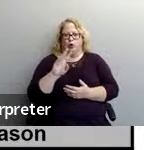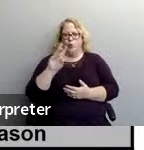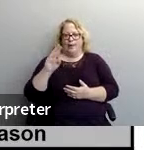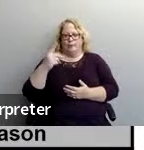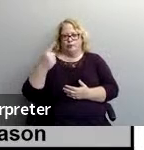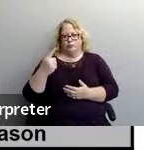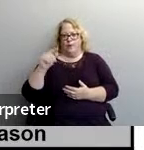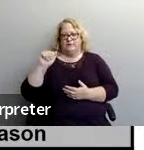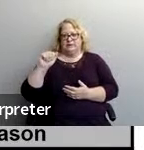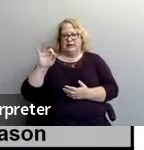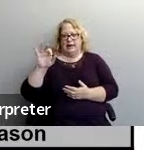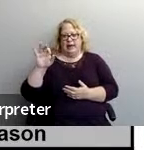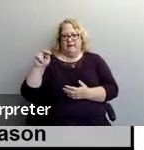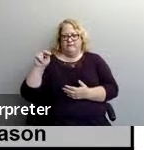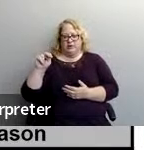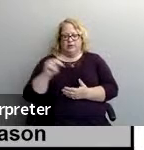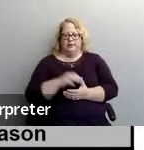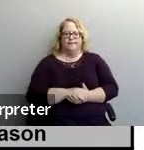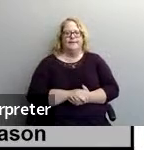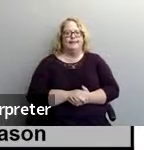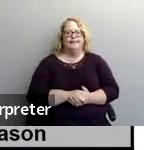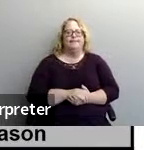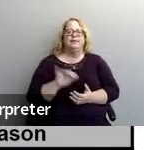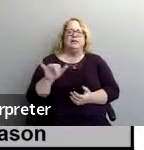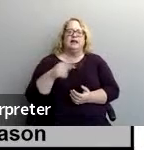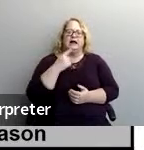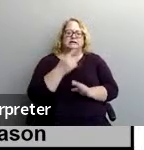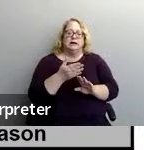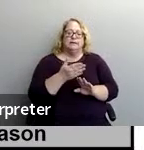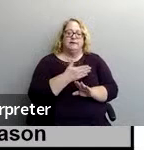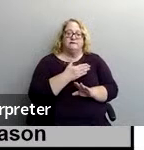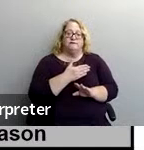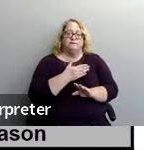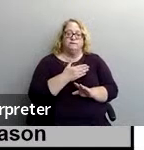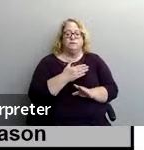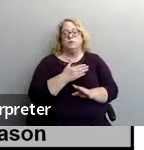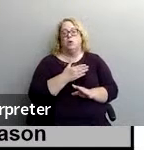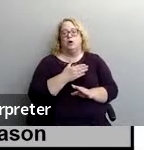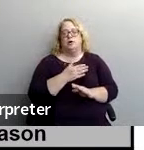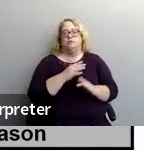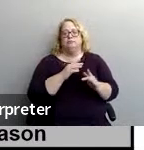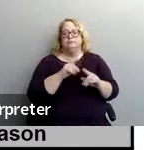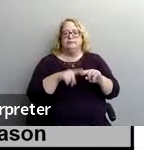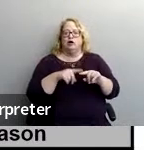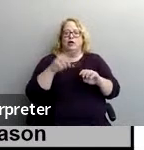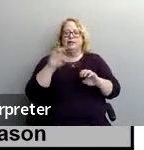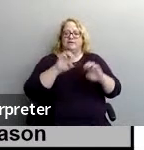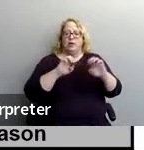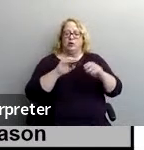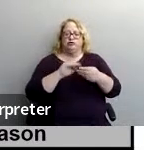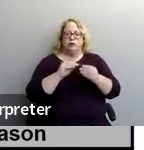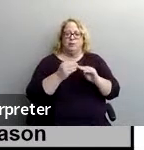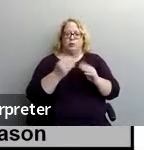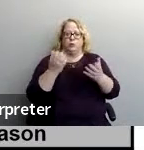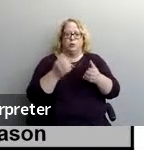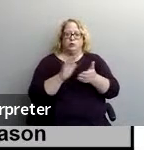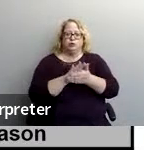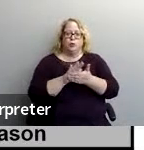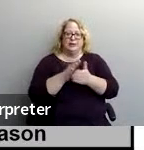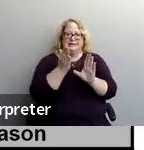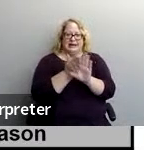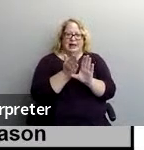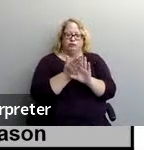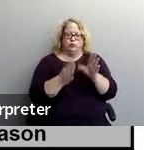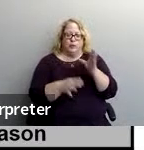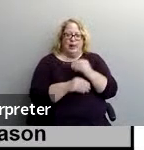Groves, and Afton. As I had said earlier, based on the evaluation numbers, we're asking for a school psychologist to be